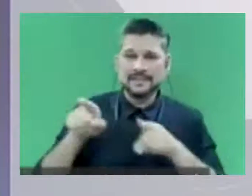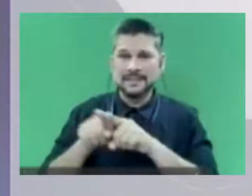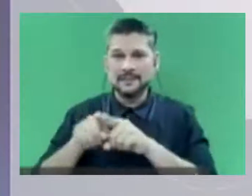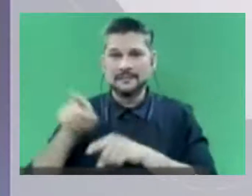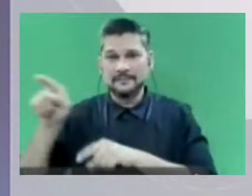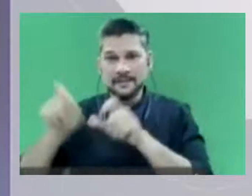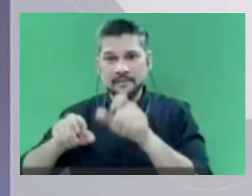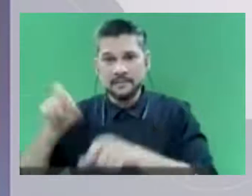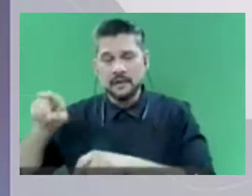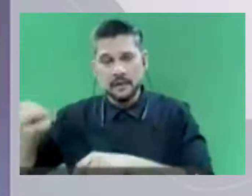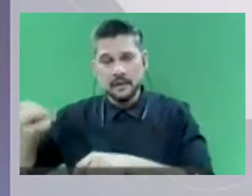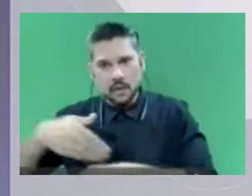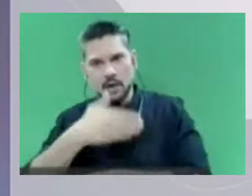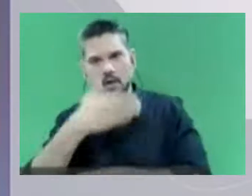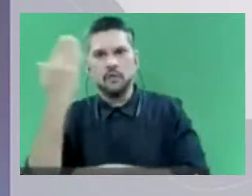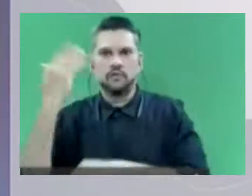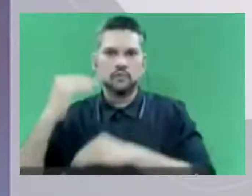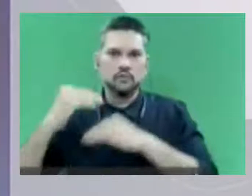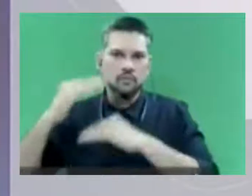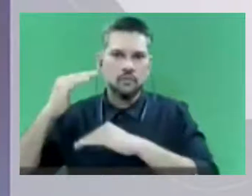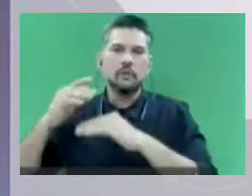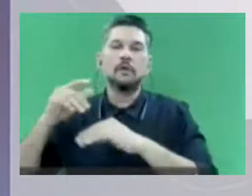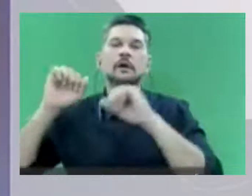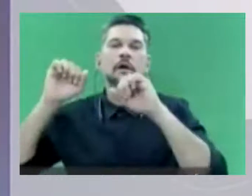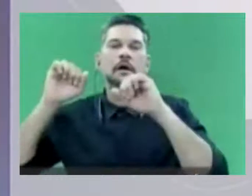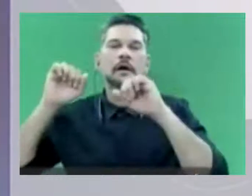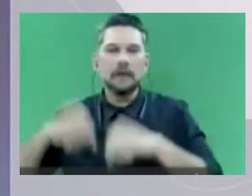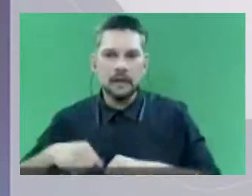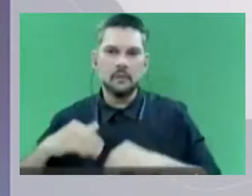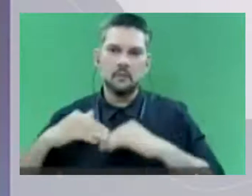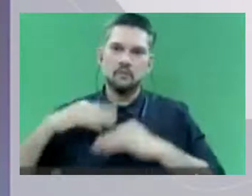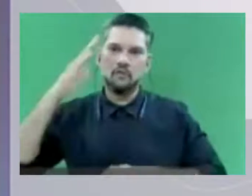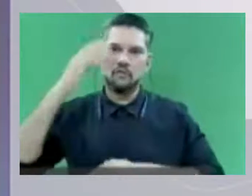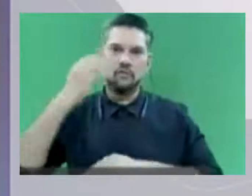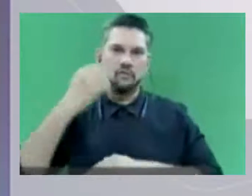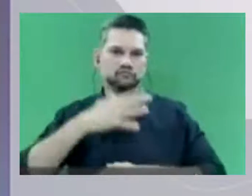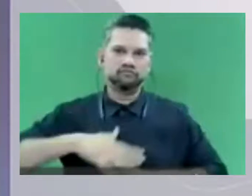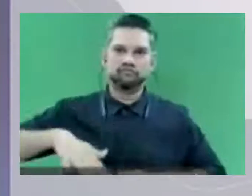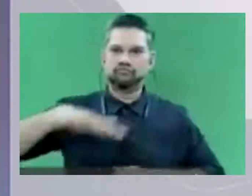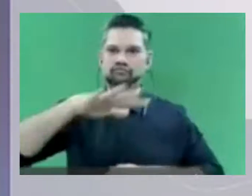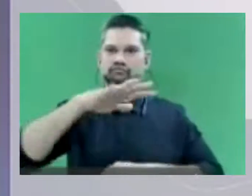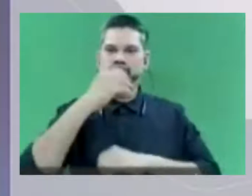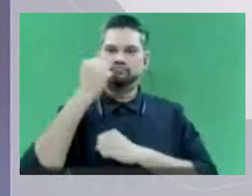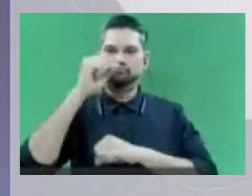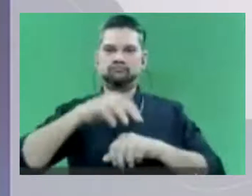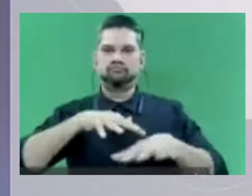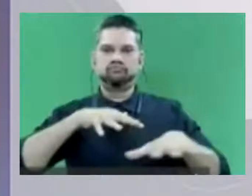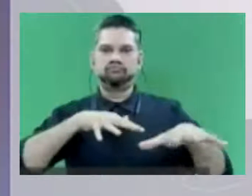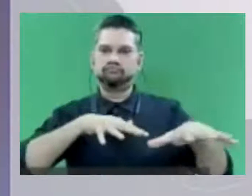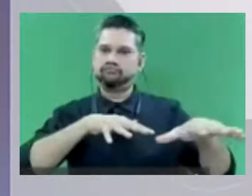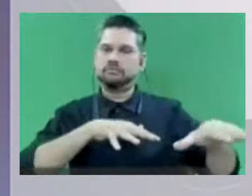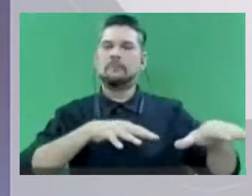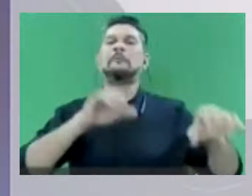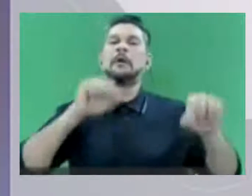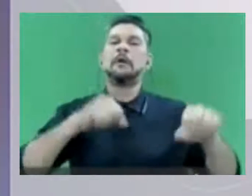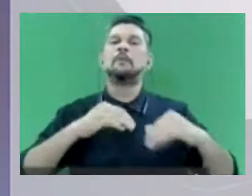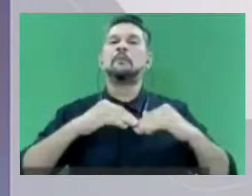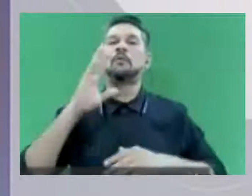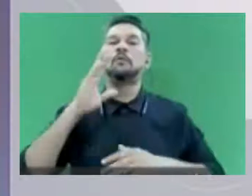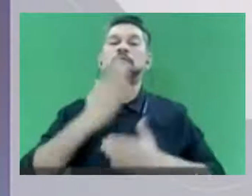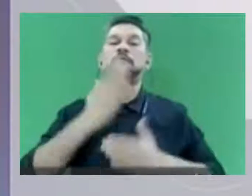here. Then mainstreaming movement can accept the disability issues more